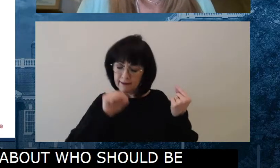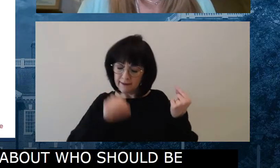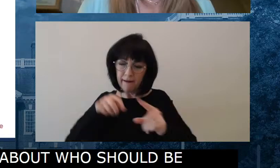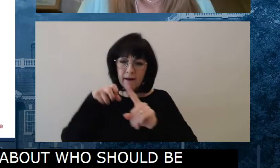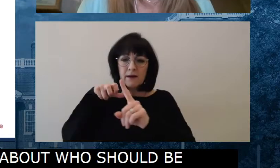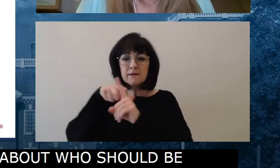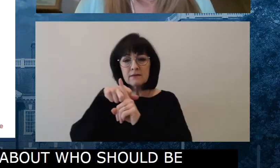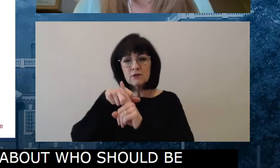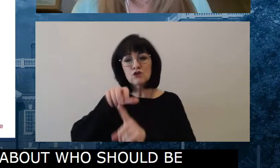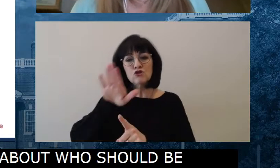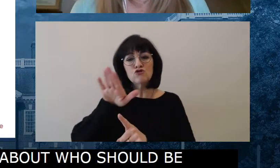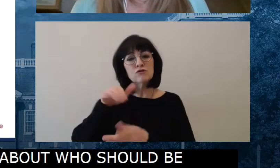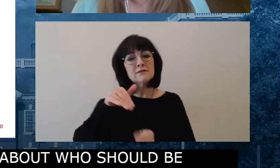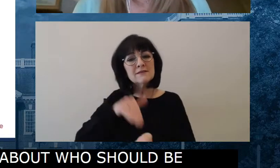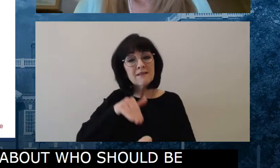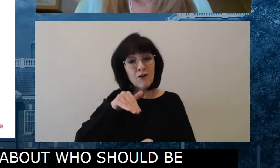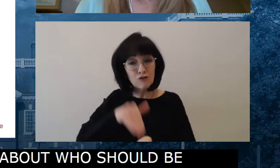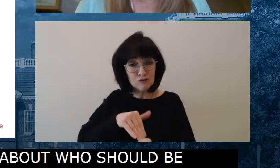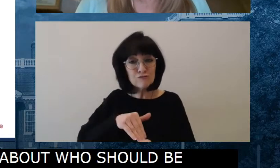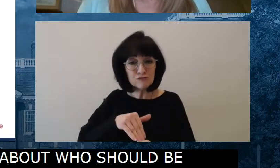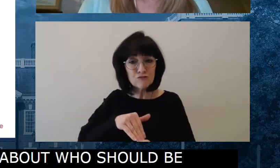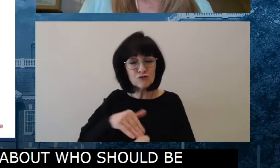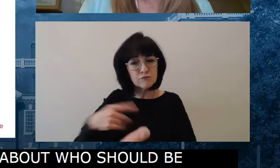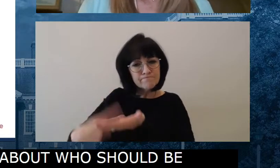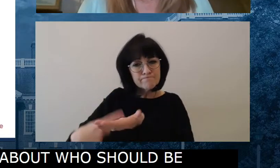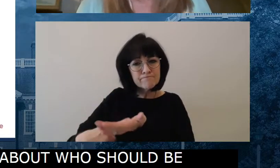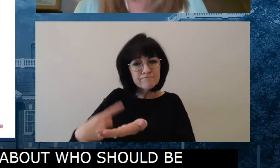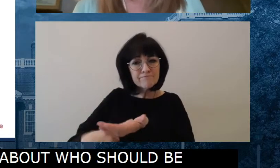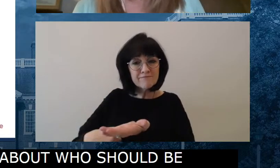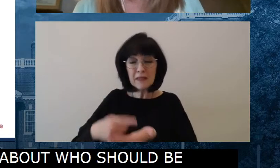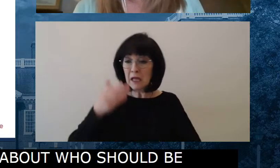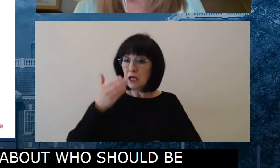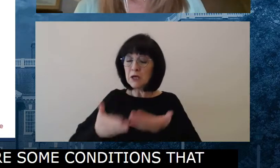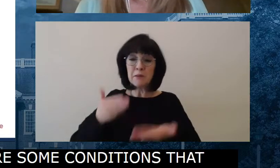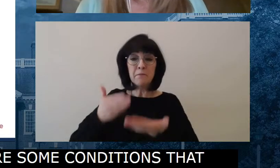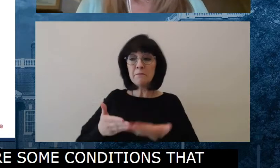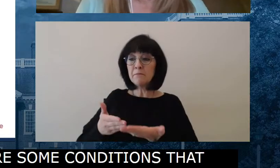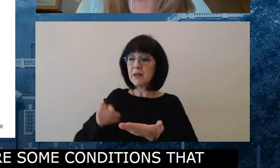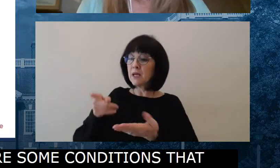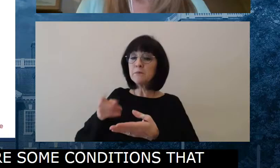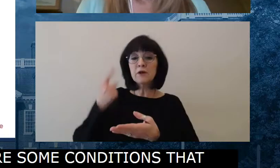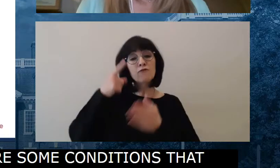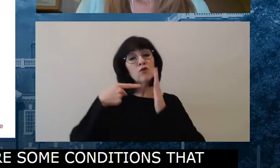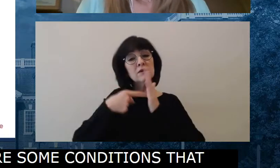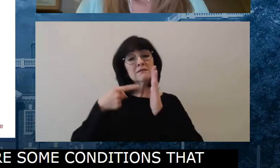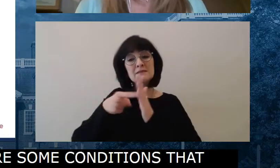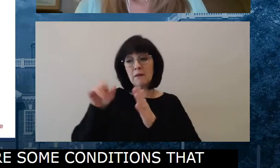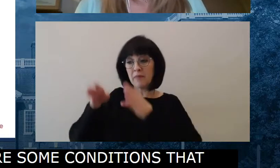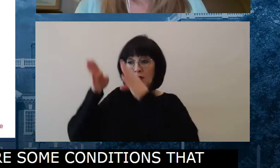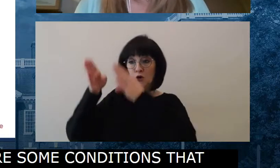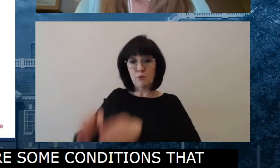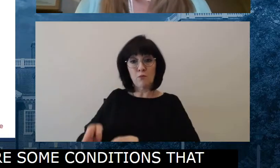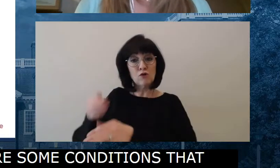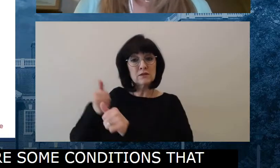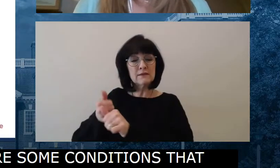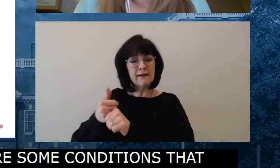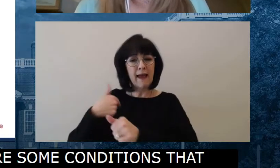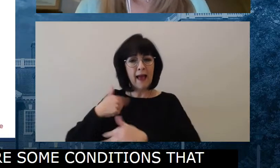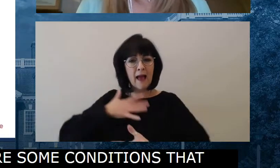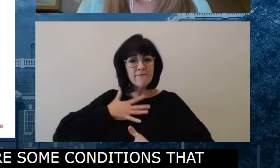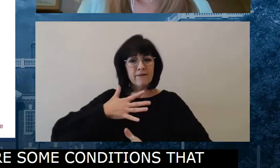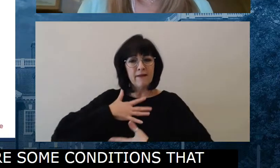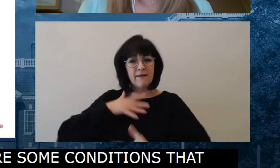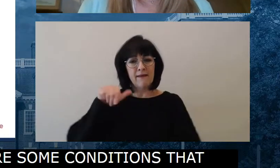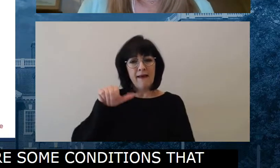an asthmatic who is with uncontrolled or difficult to control asthma, who would be at a higher risk than maybe